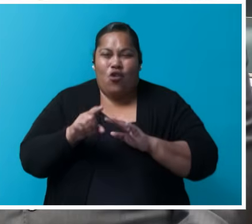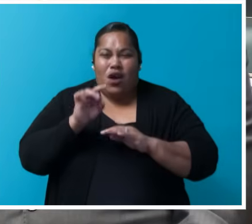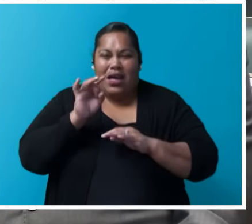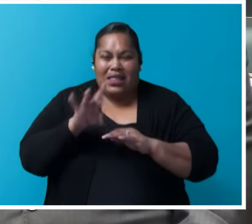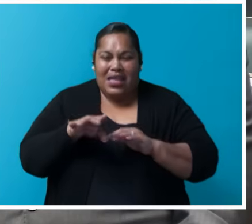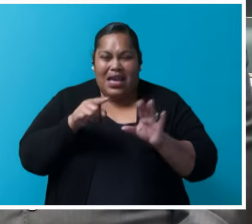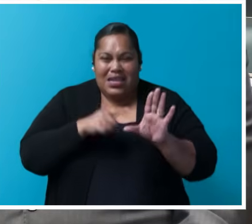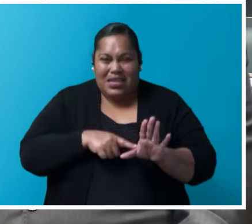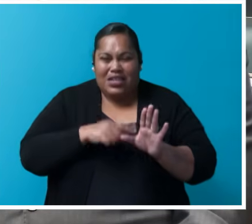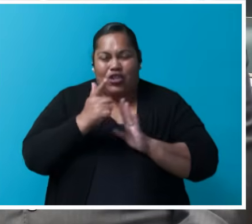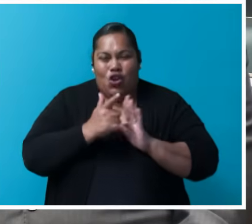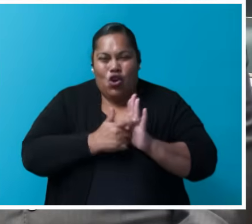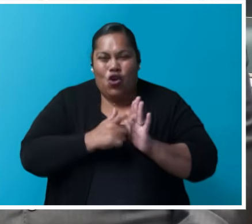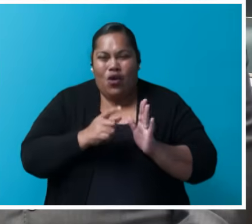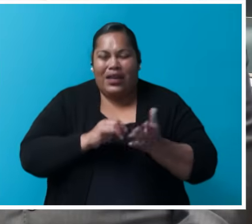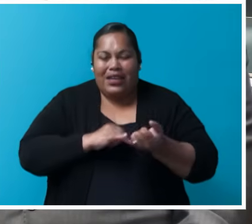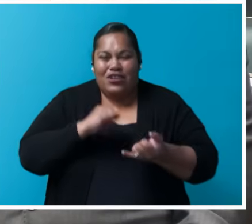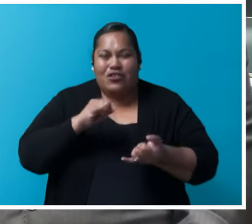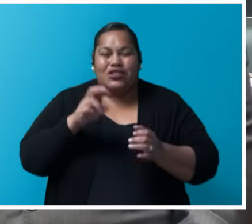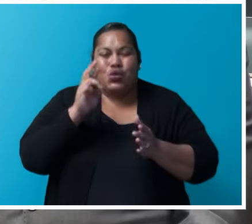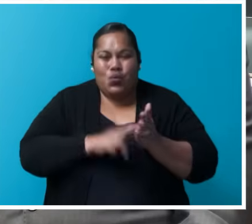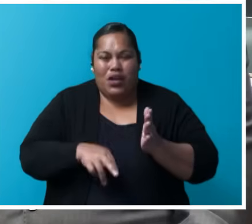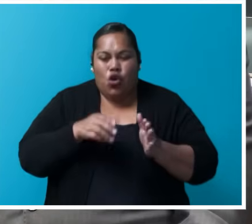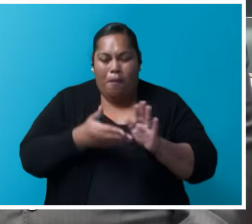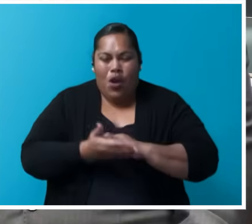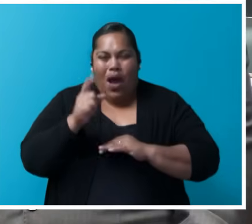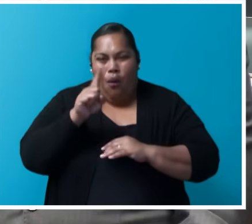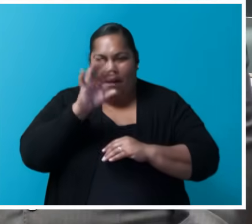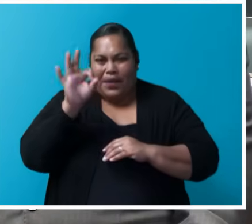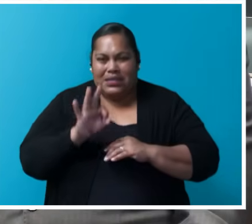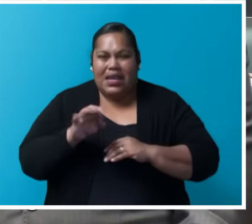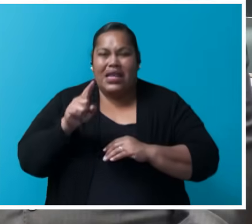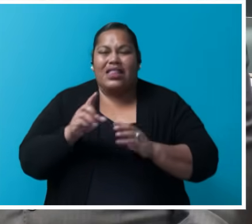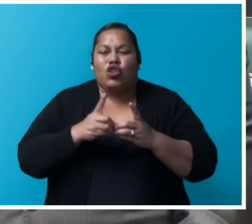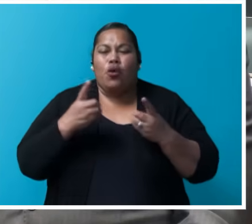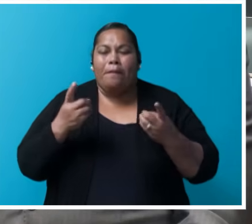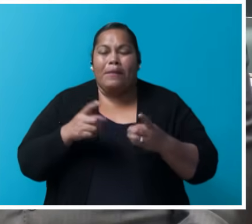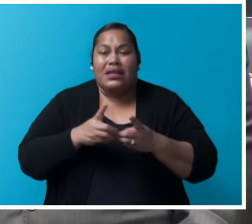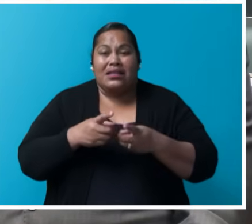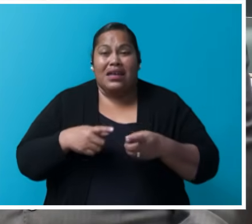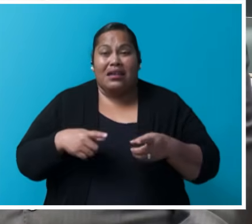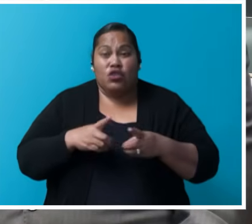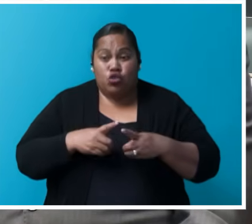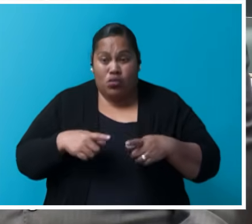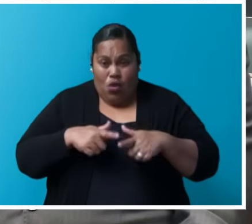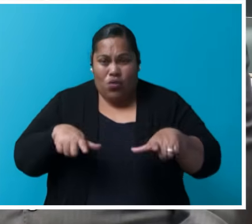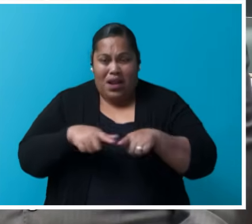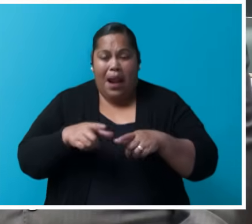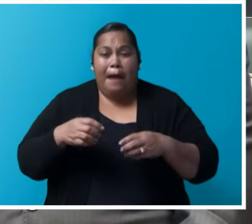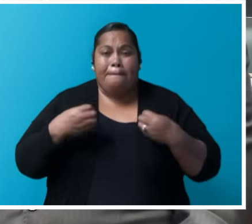period, low interest rate of below 1%. Even in the domestic market, our cost of borrowing has kept at record